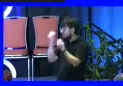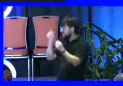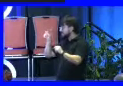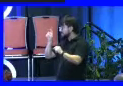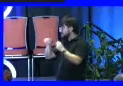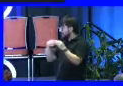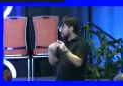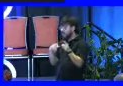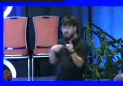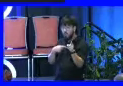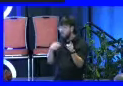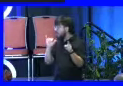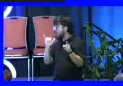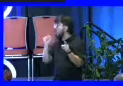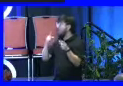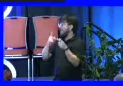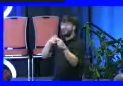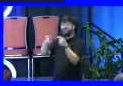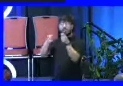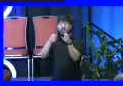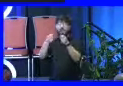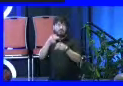that member to be able to coordinate care.